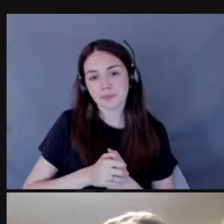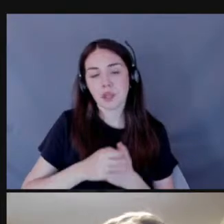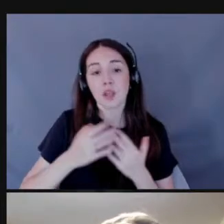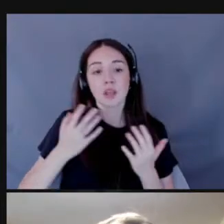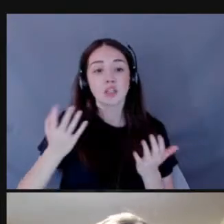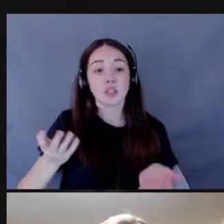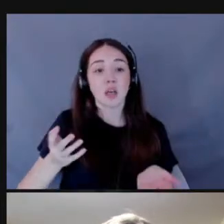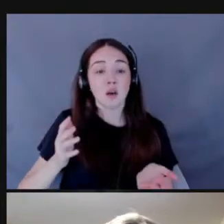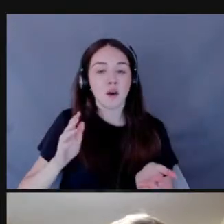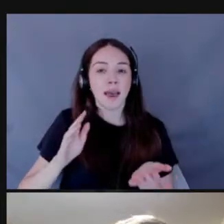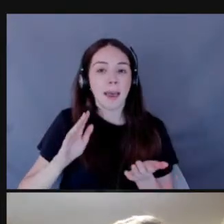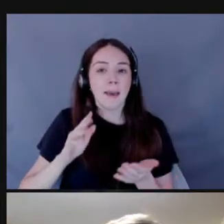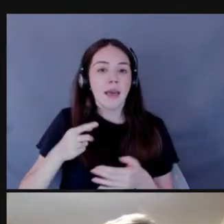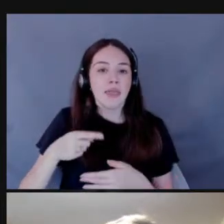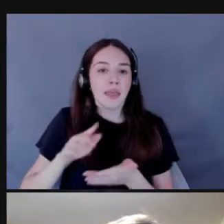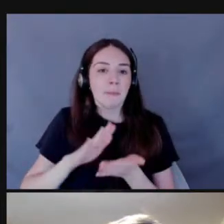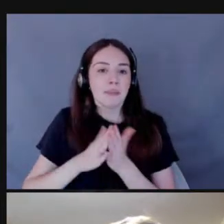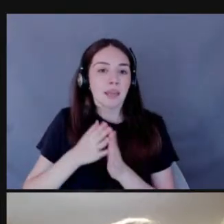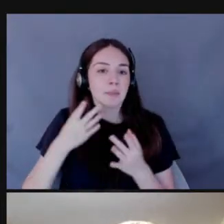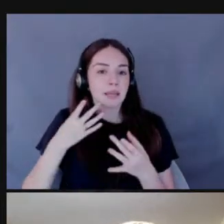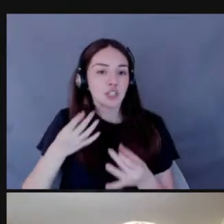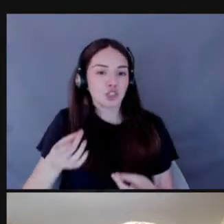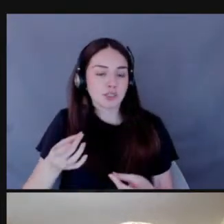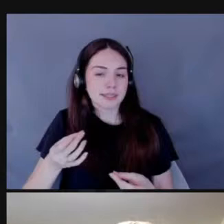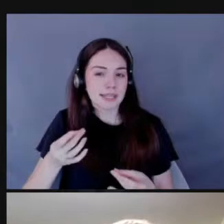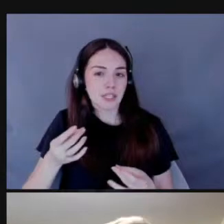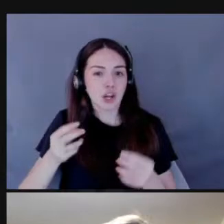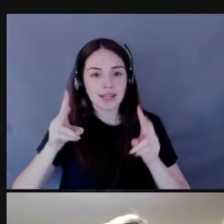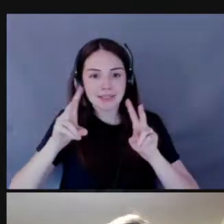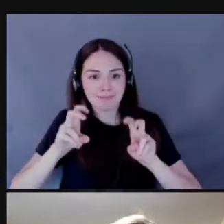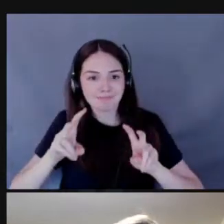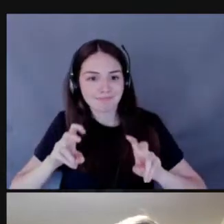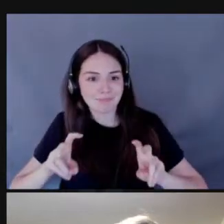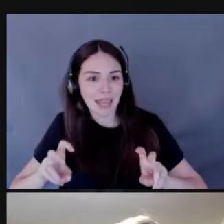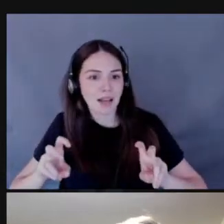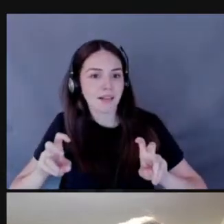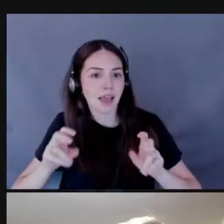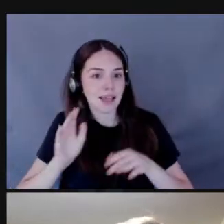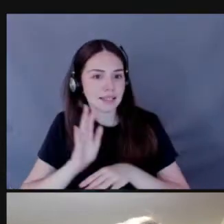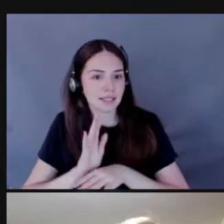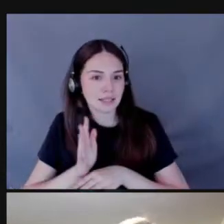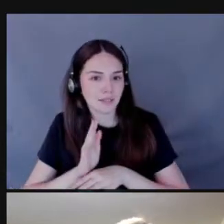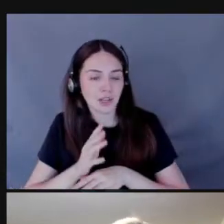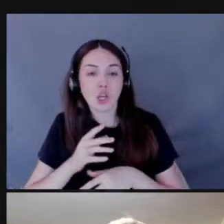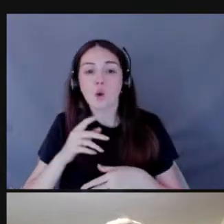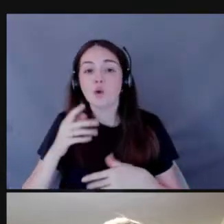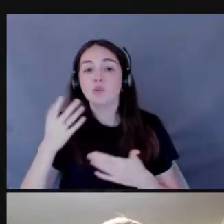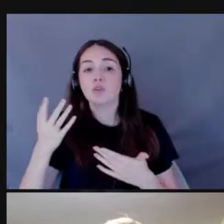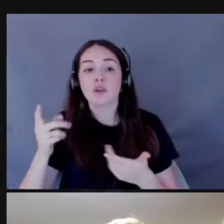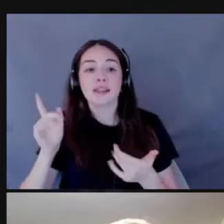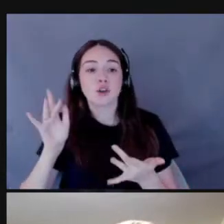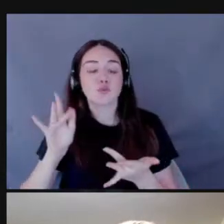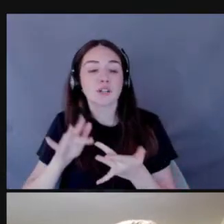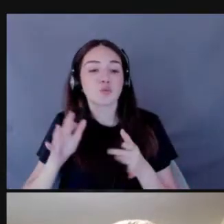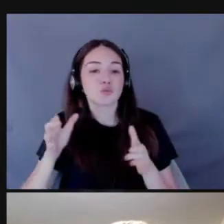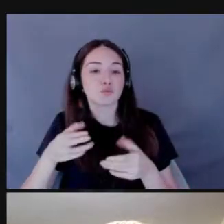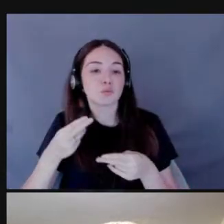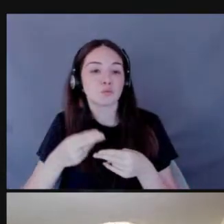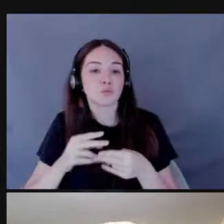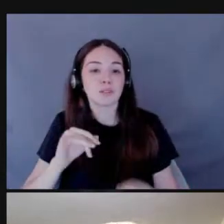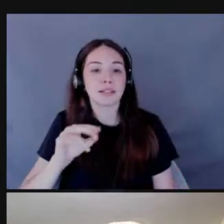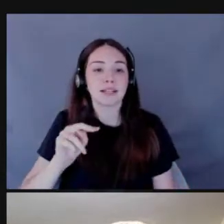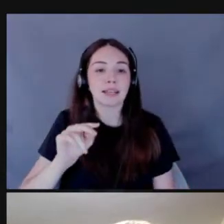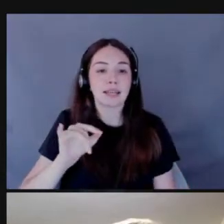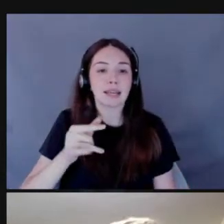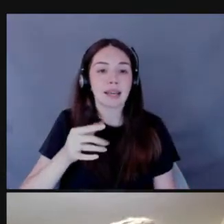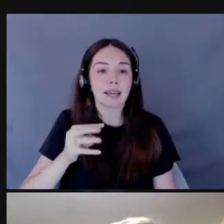became interested in trying to have the video analyzed to see what it contained. And they reached out ultimately to a group called the Enigma